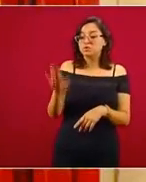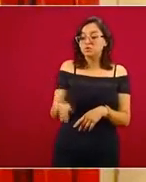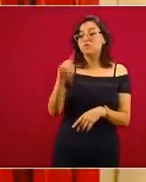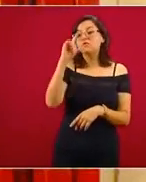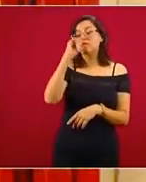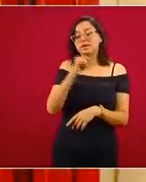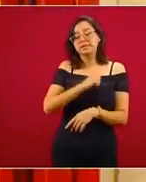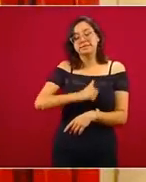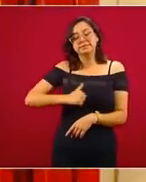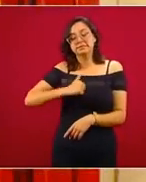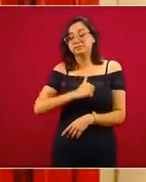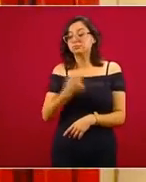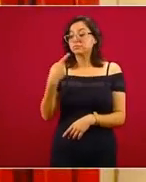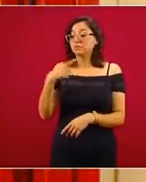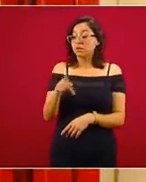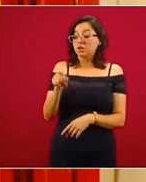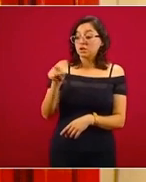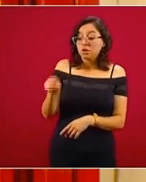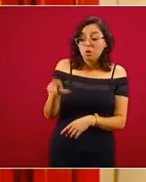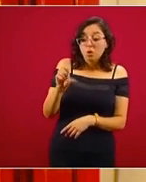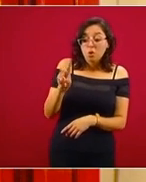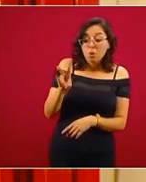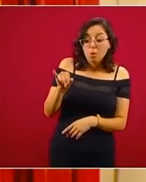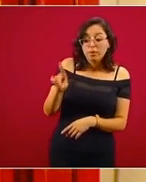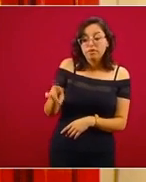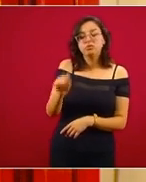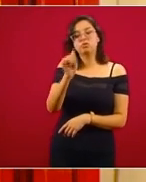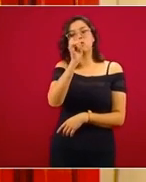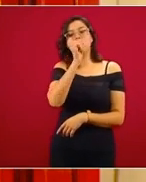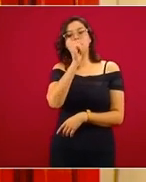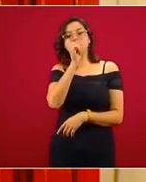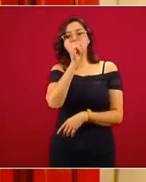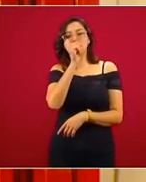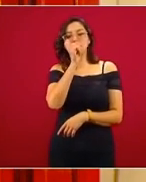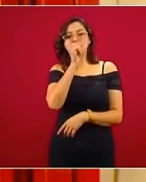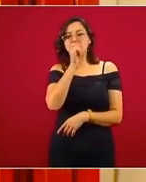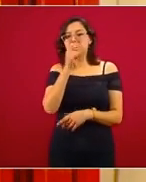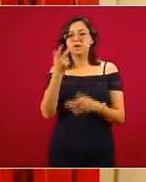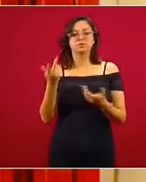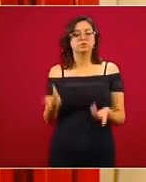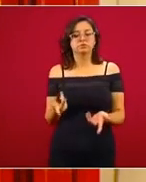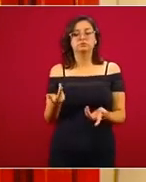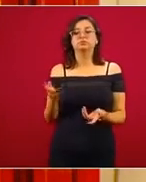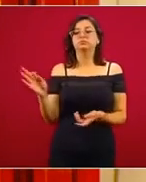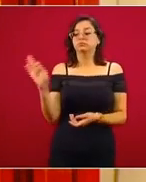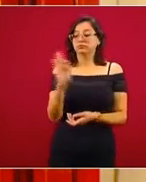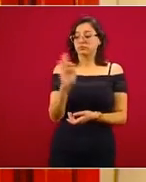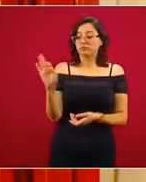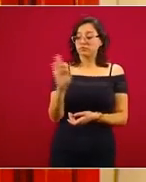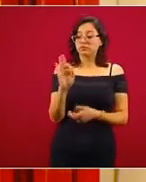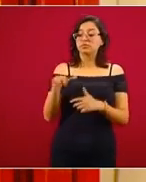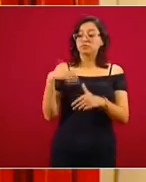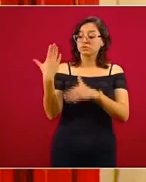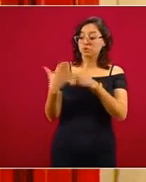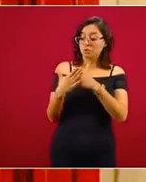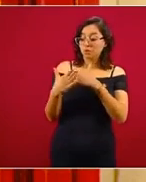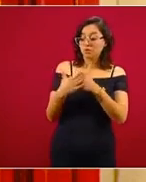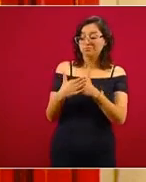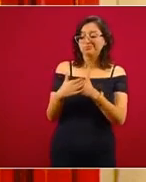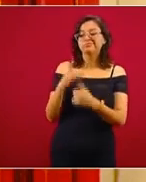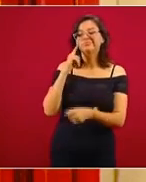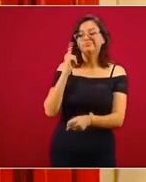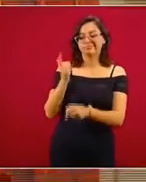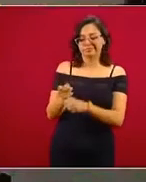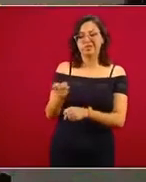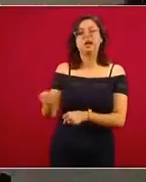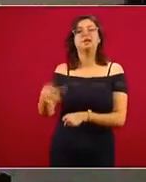orange part are those people who have unfortunately died, but they haven't